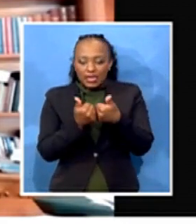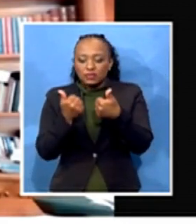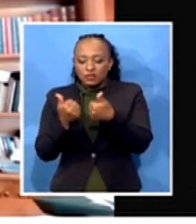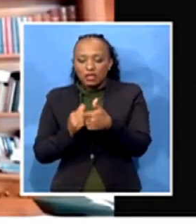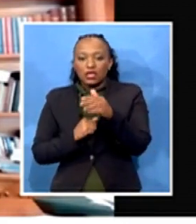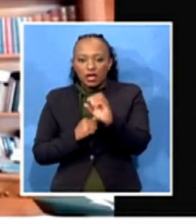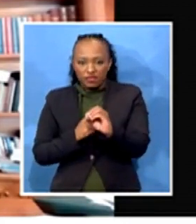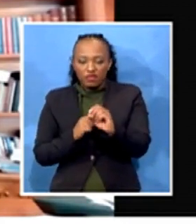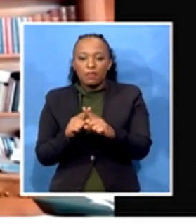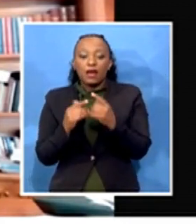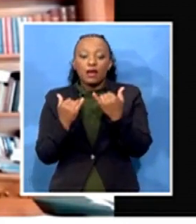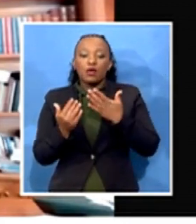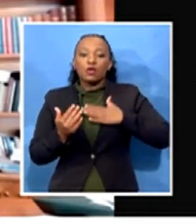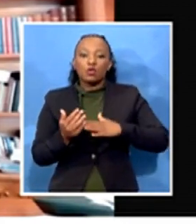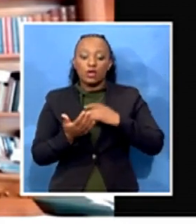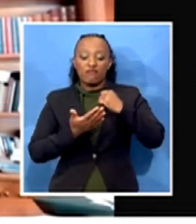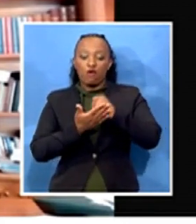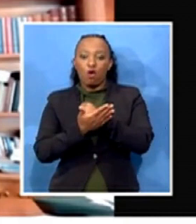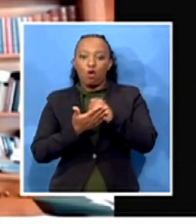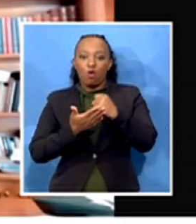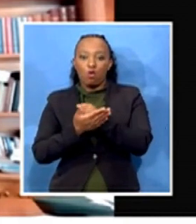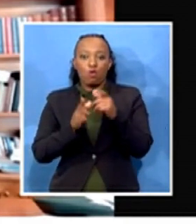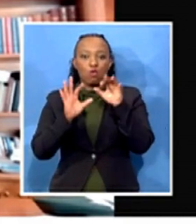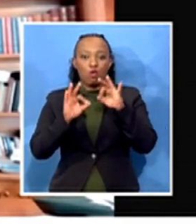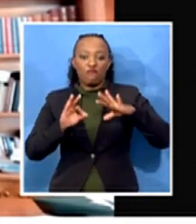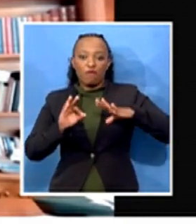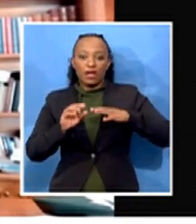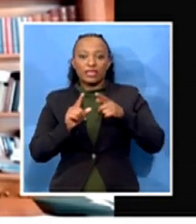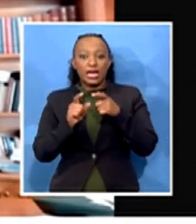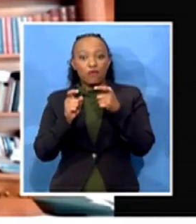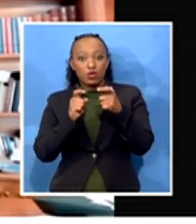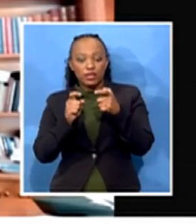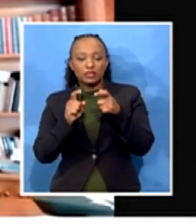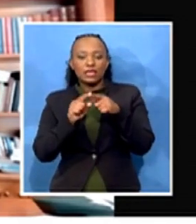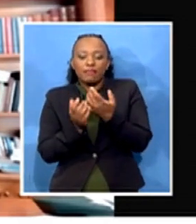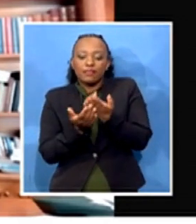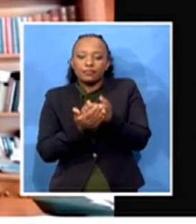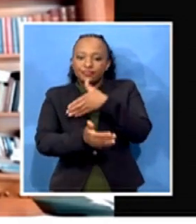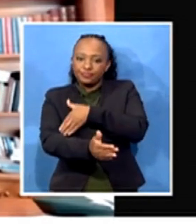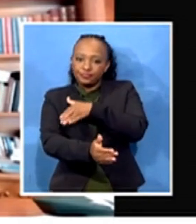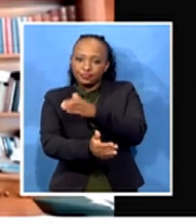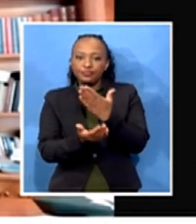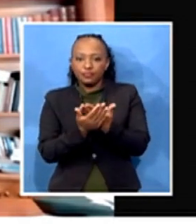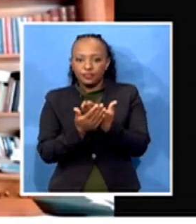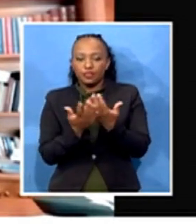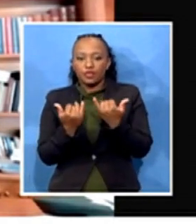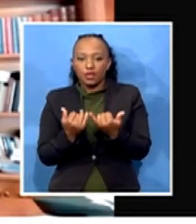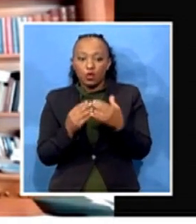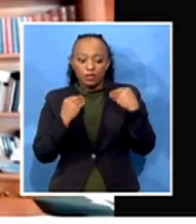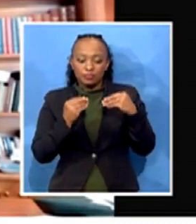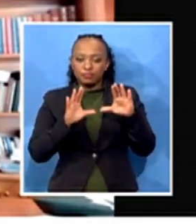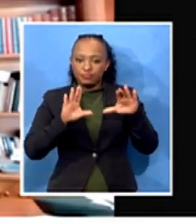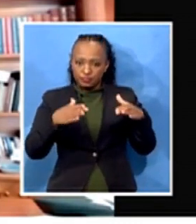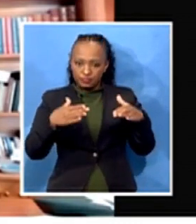regulation, and economic empowerment in the sector. This three-pronged